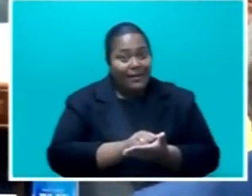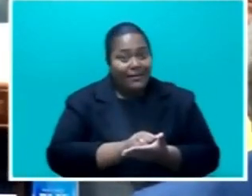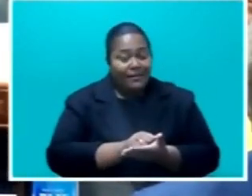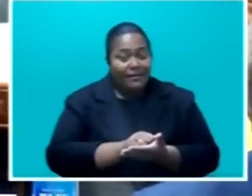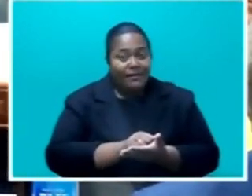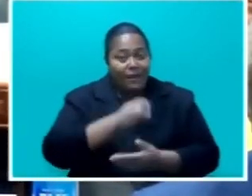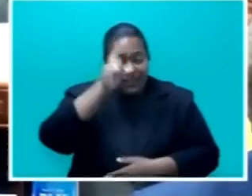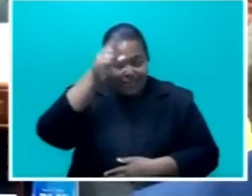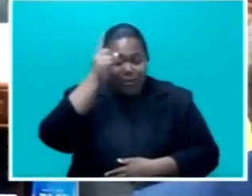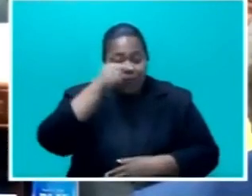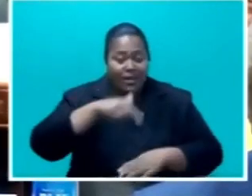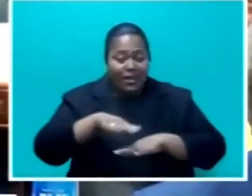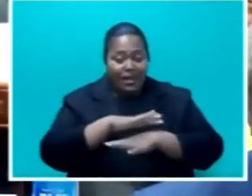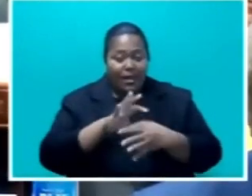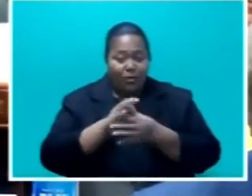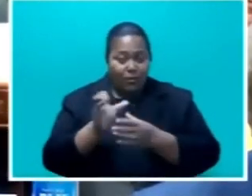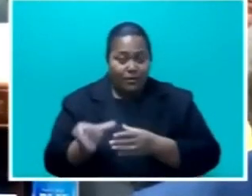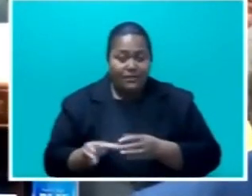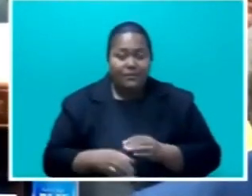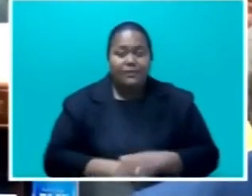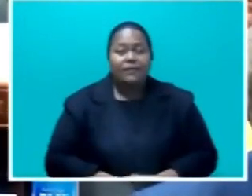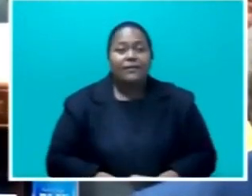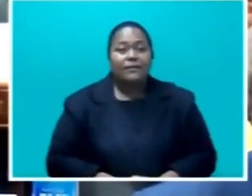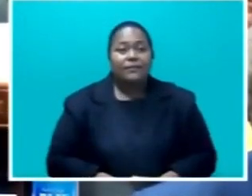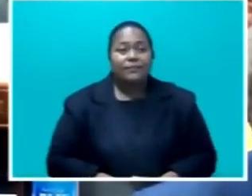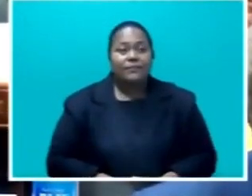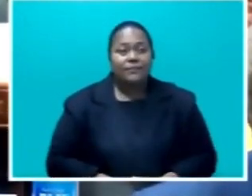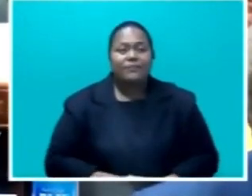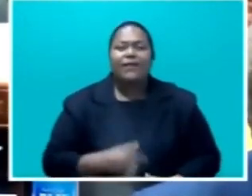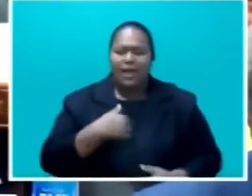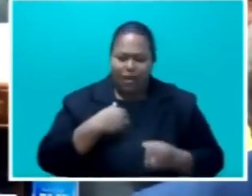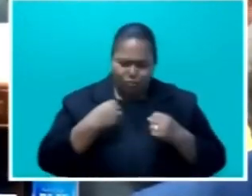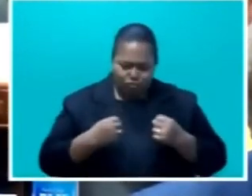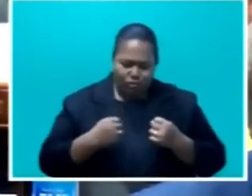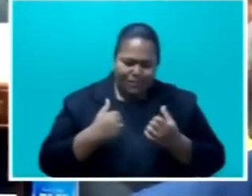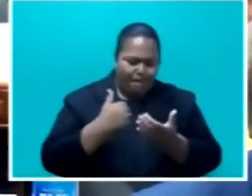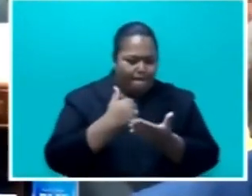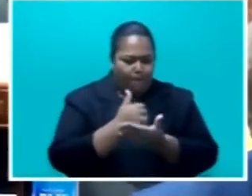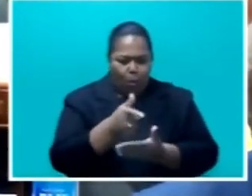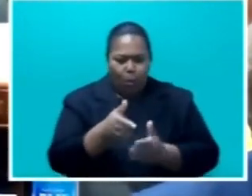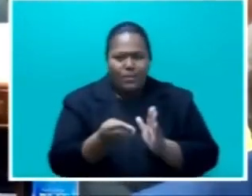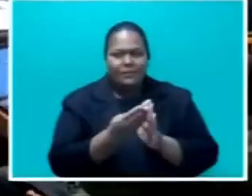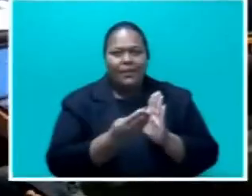iTaukei landowners. I strongly support the bill. Thank you, Mr. Speaker.